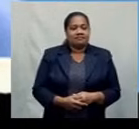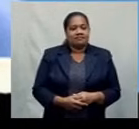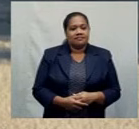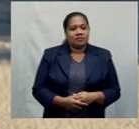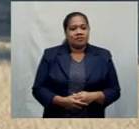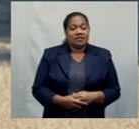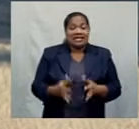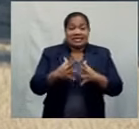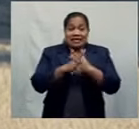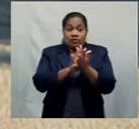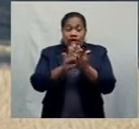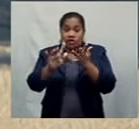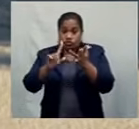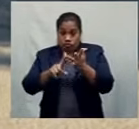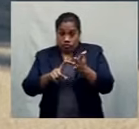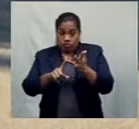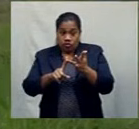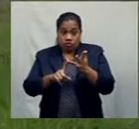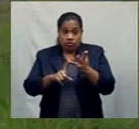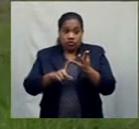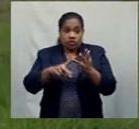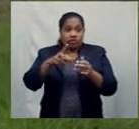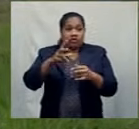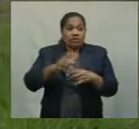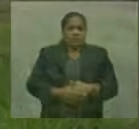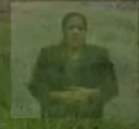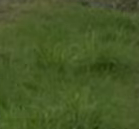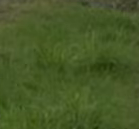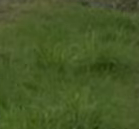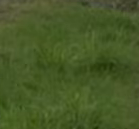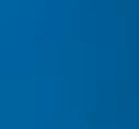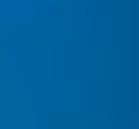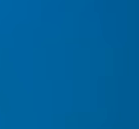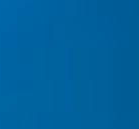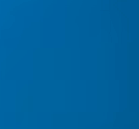And WHO recommends against lockdowns.